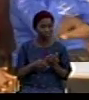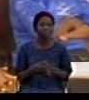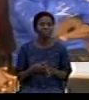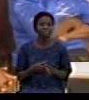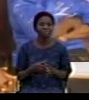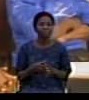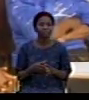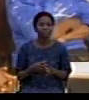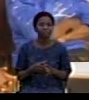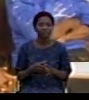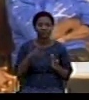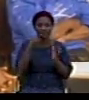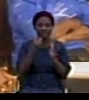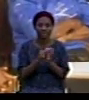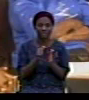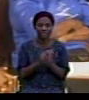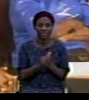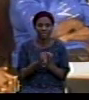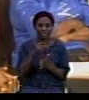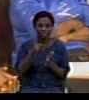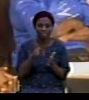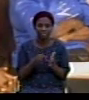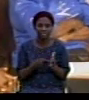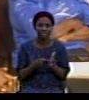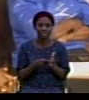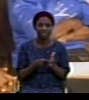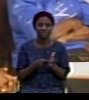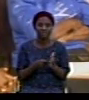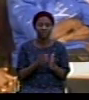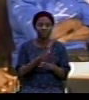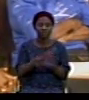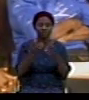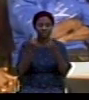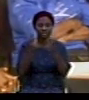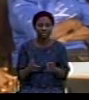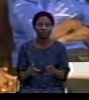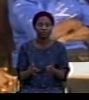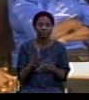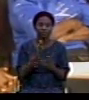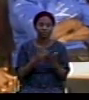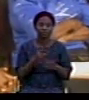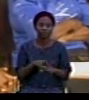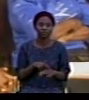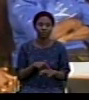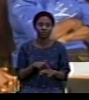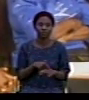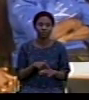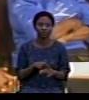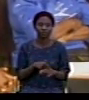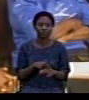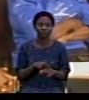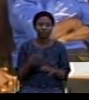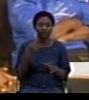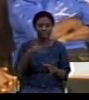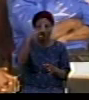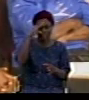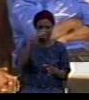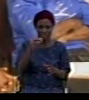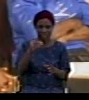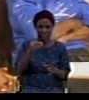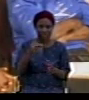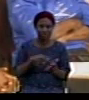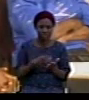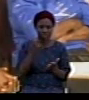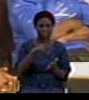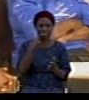that one cannot explain. And this man's case is one of them. But the man jumped up and said, no, this is